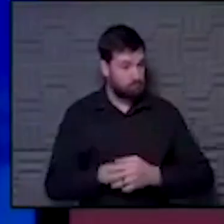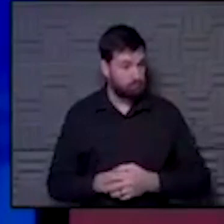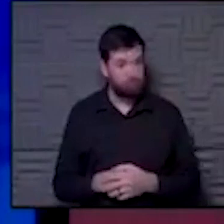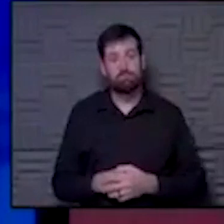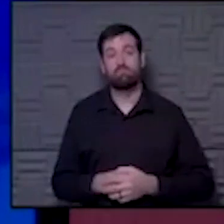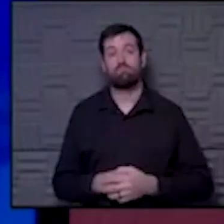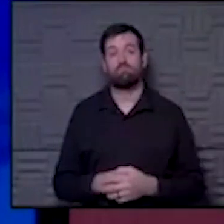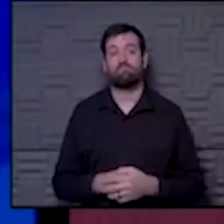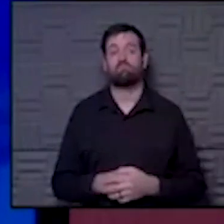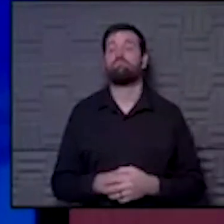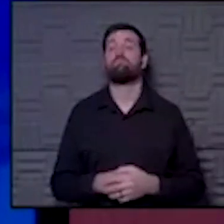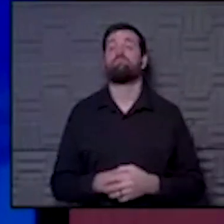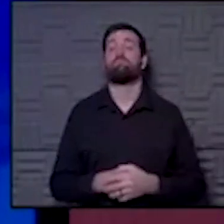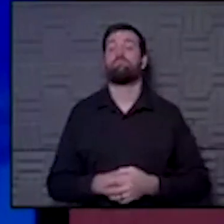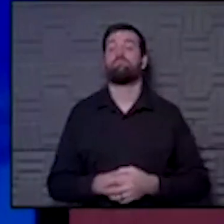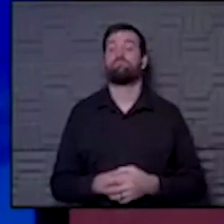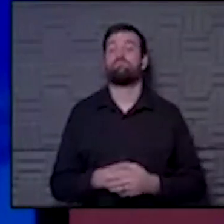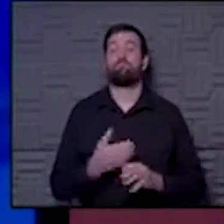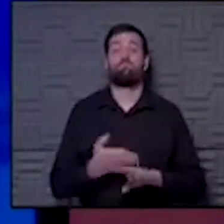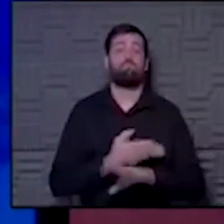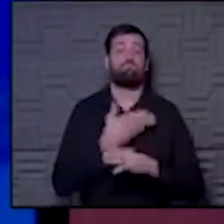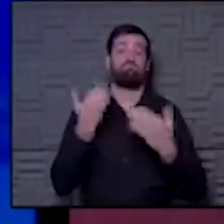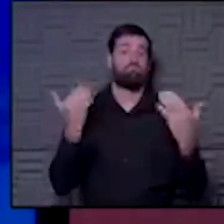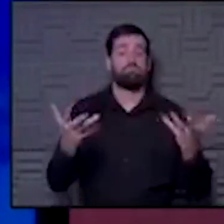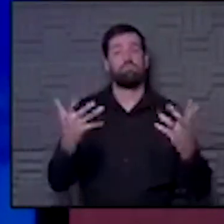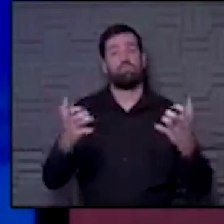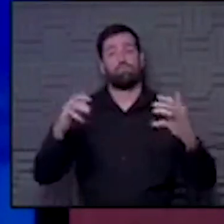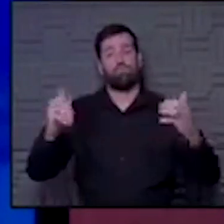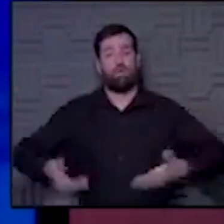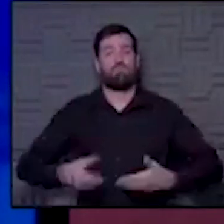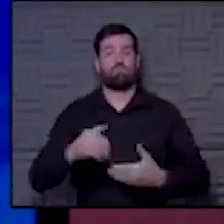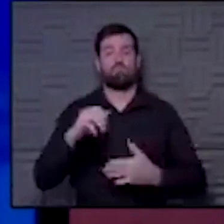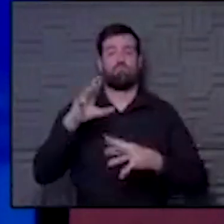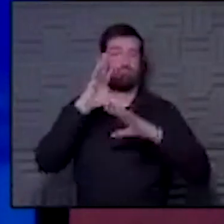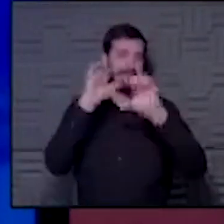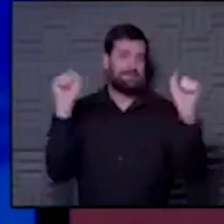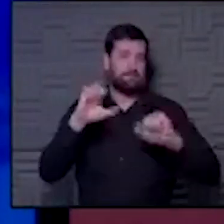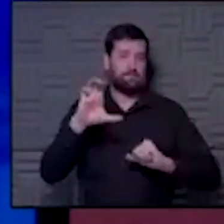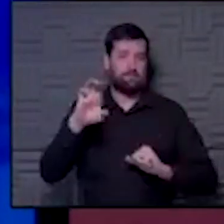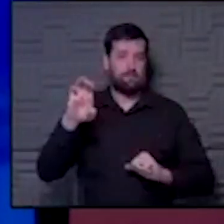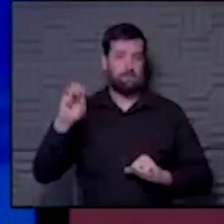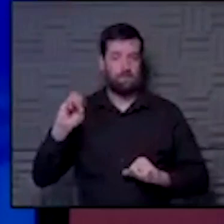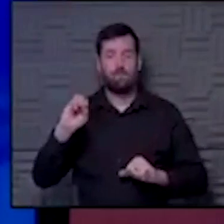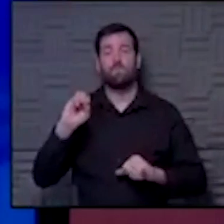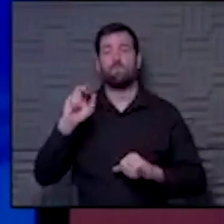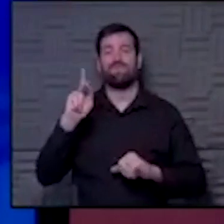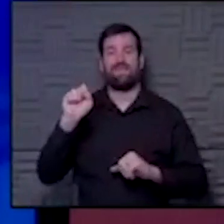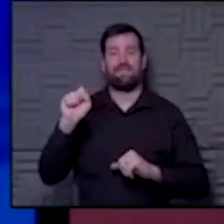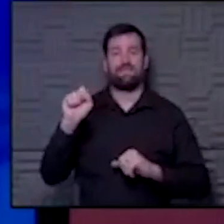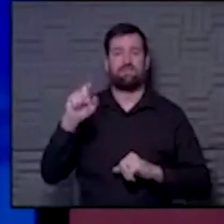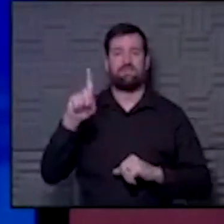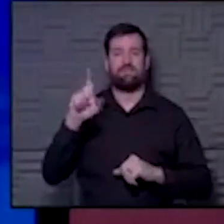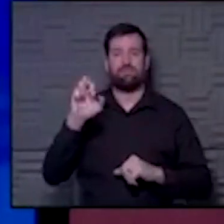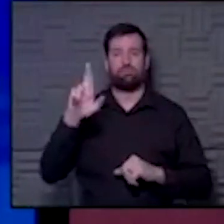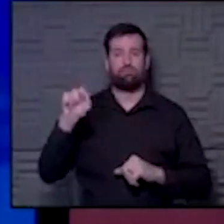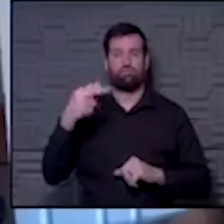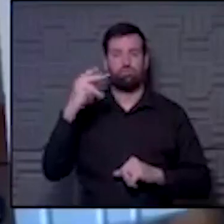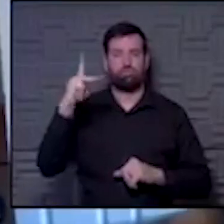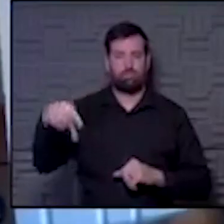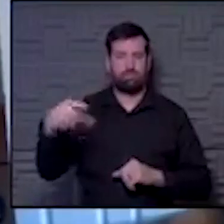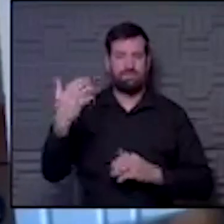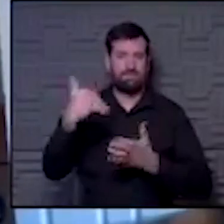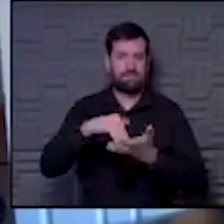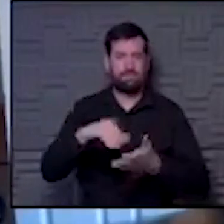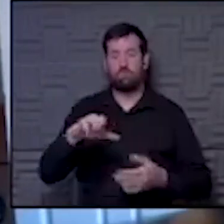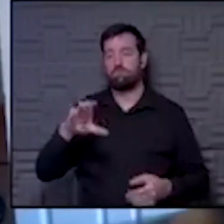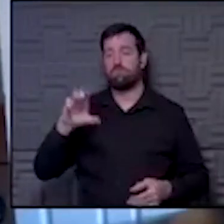All right. Well, before we go further, I want to welcome the president and CEO of the Kansas Leadership Center, Ed O'Malley.